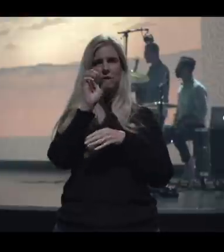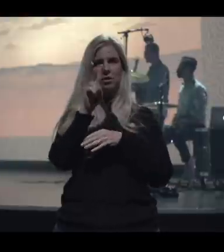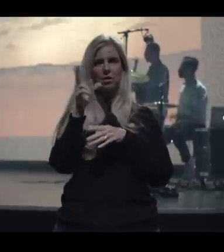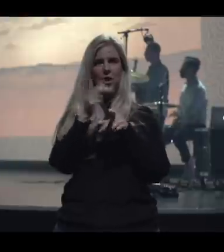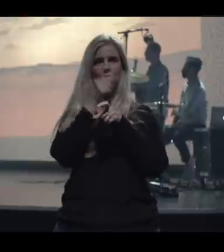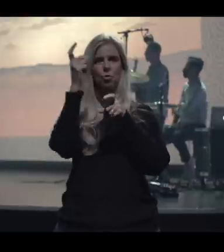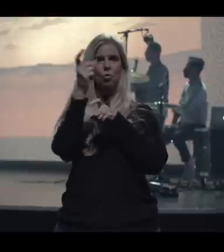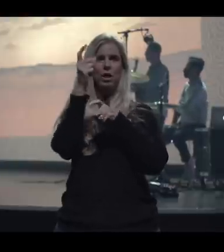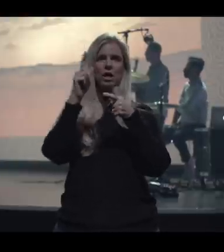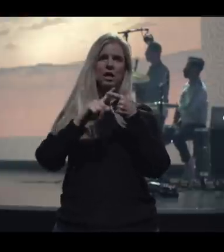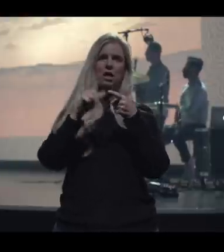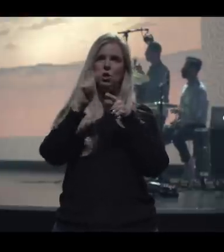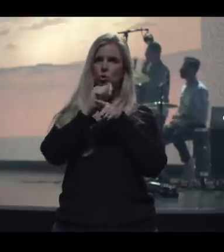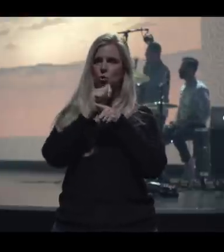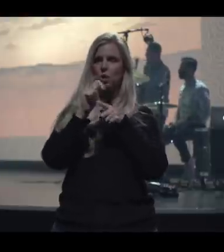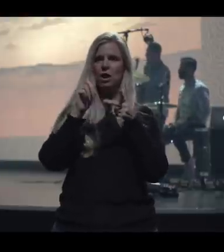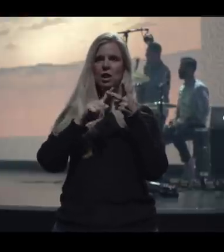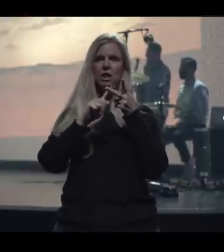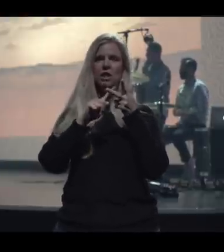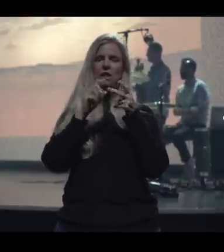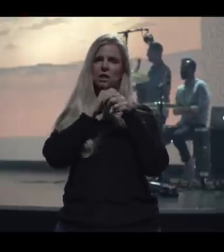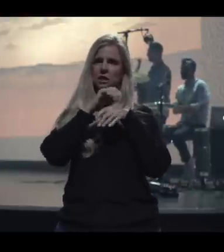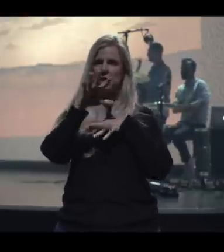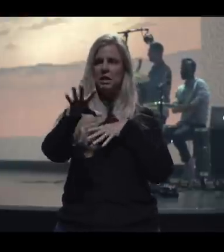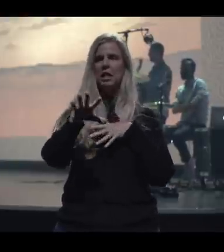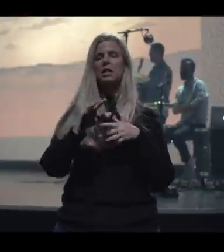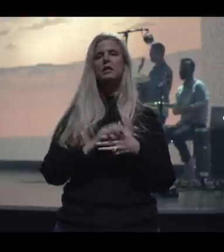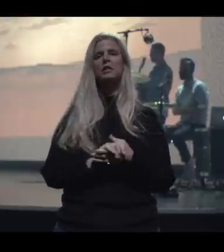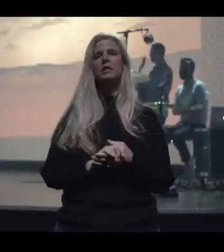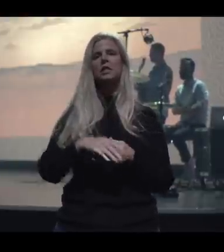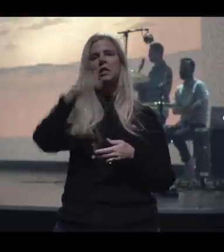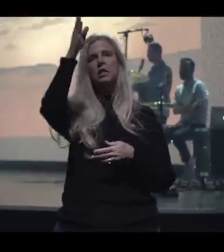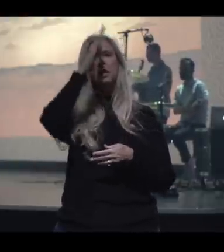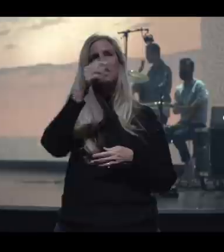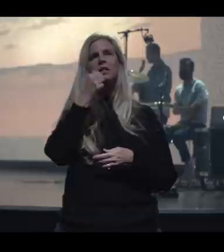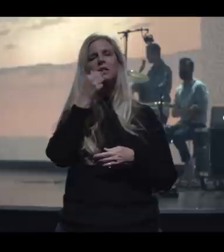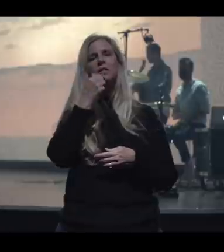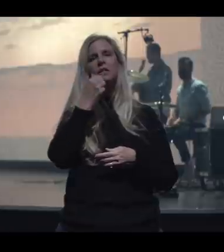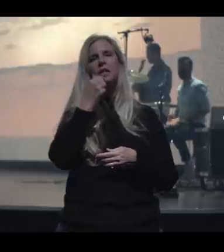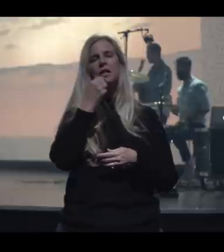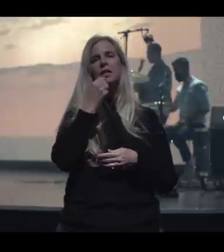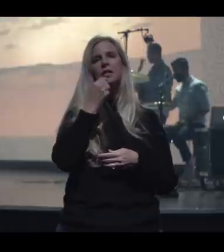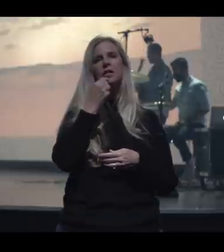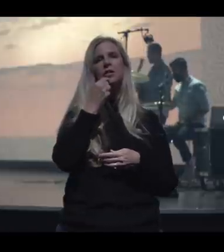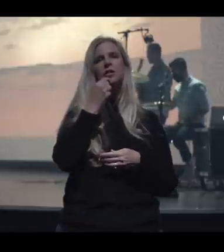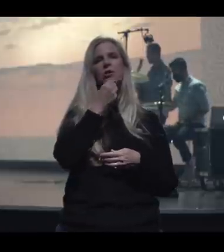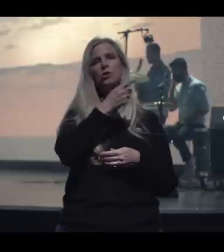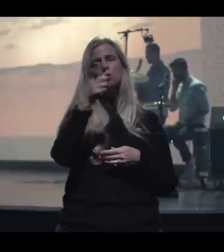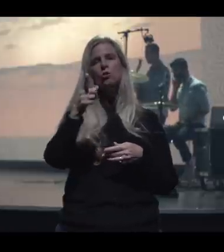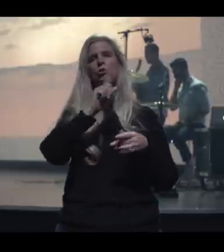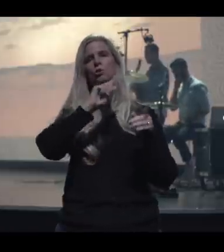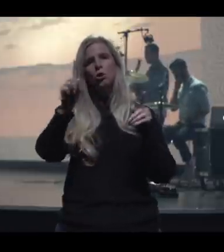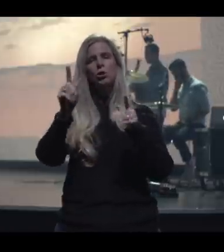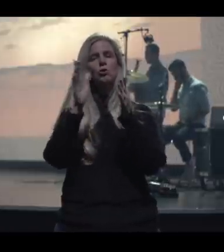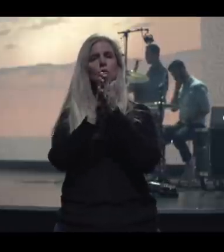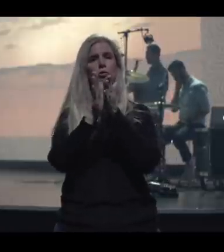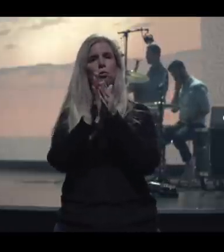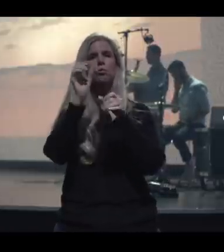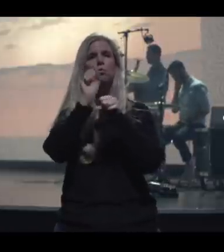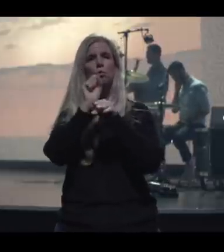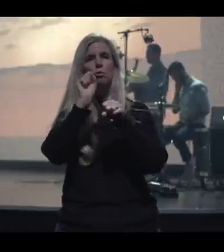is the send part. Where God is telling you, go to where you work, go to your school, go to your neighborhood, go to your